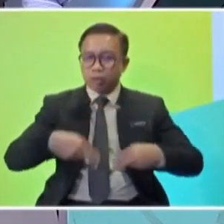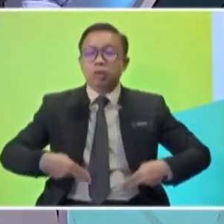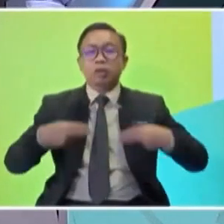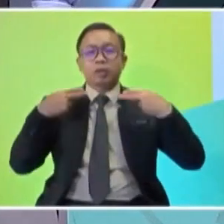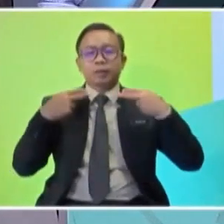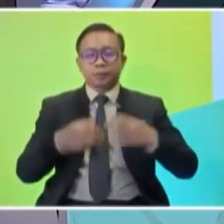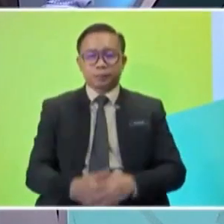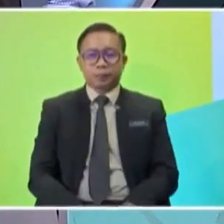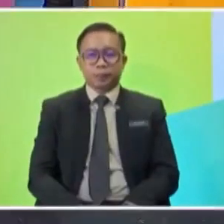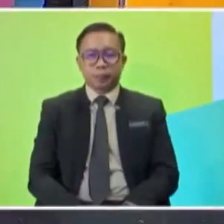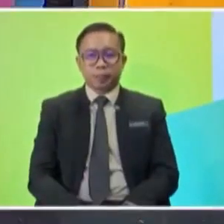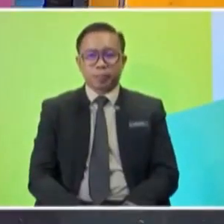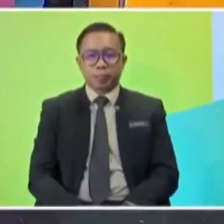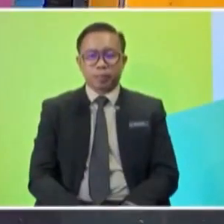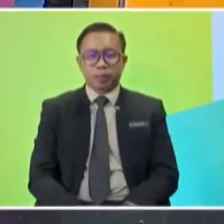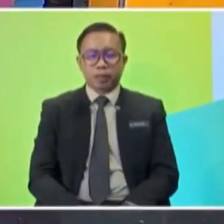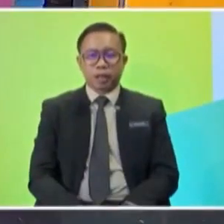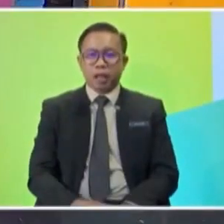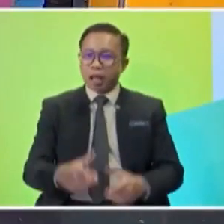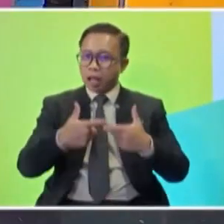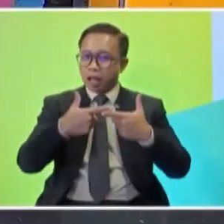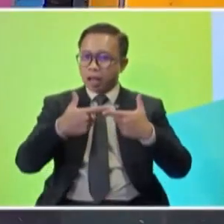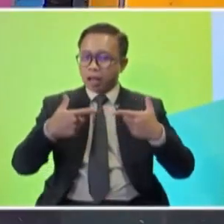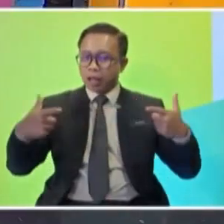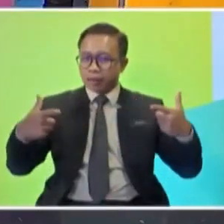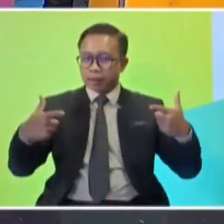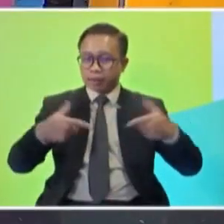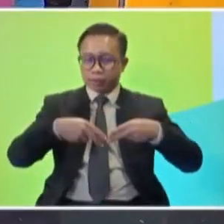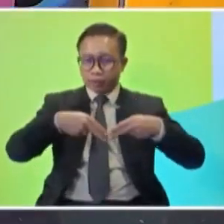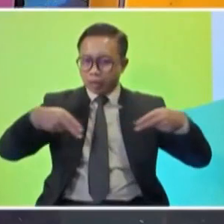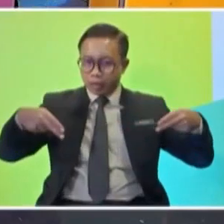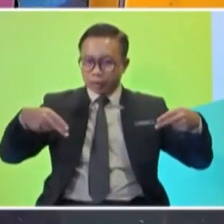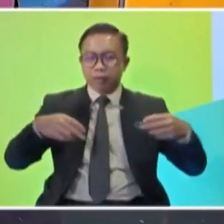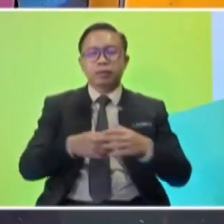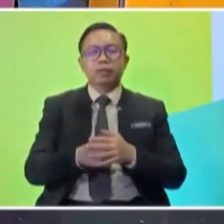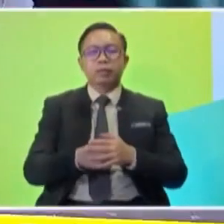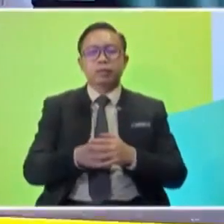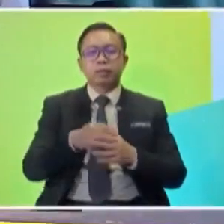Chris. Okay. Okay. The length of the ribbon is 1/3 over 5 meter.